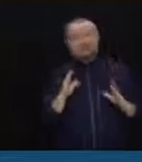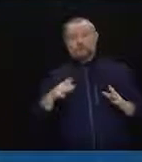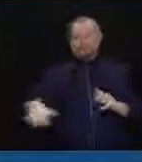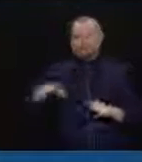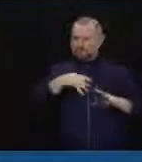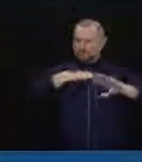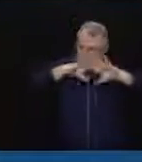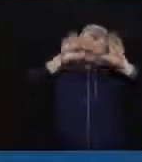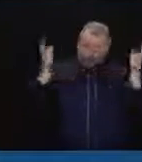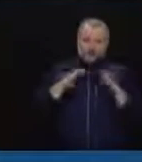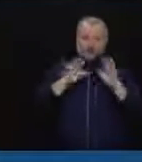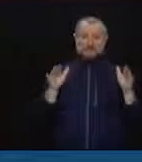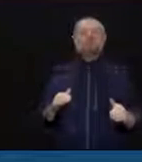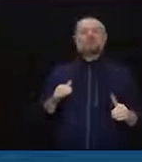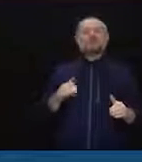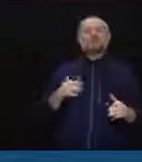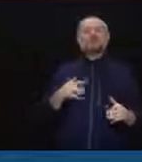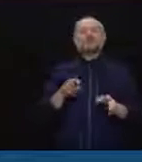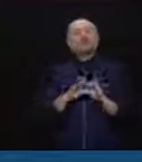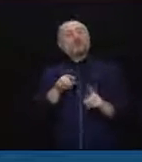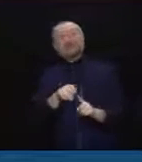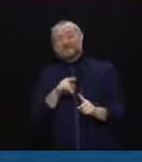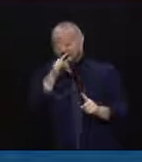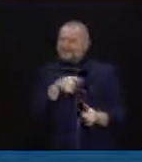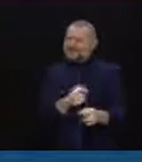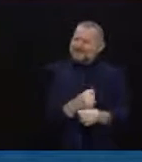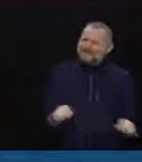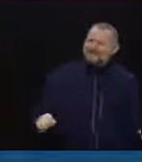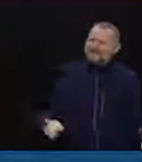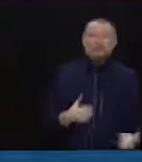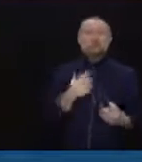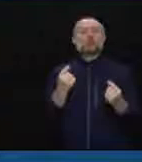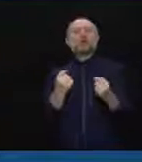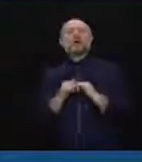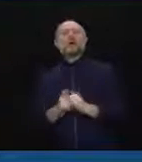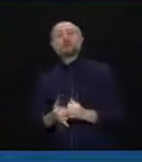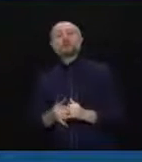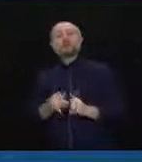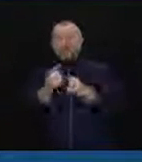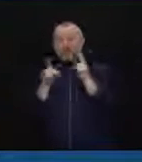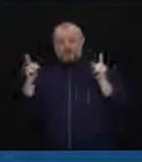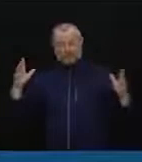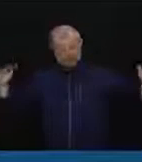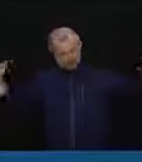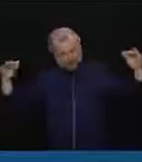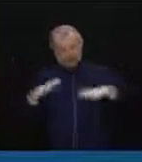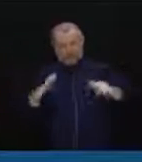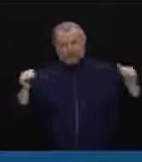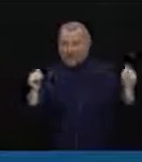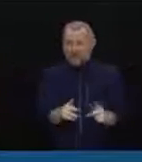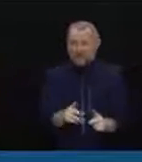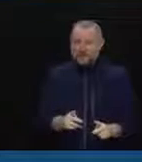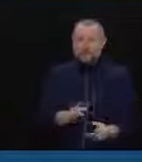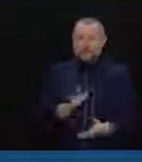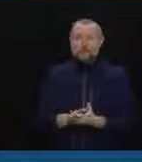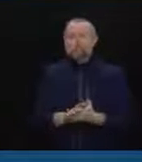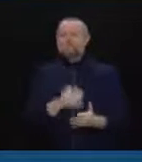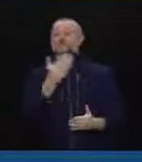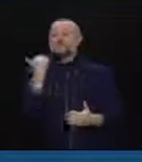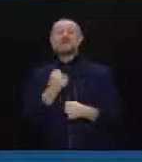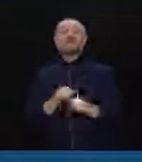the teachers, the administrators, everyone who's part of that system, the safest way for them to return to school was to have a mask